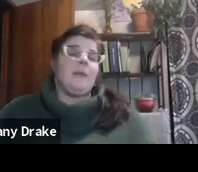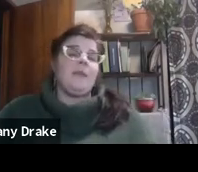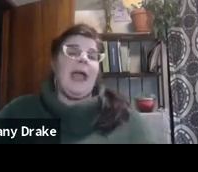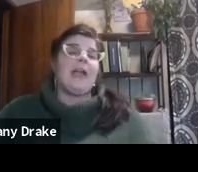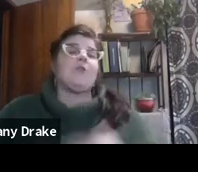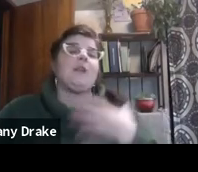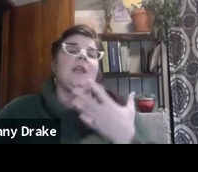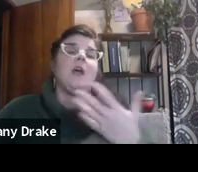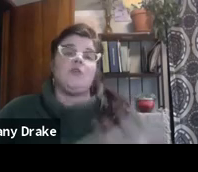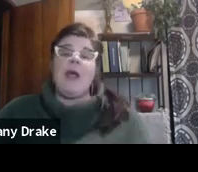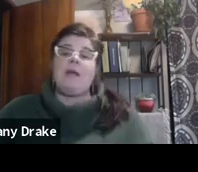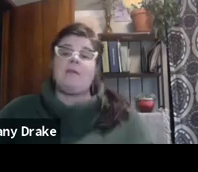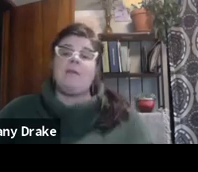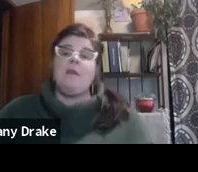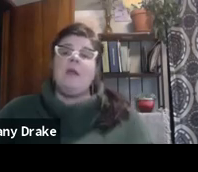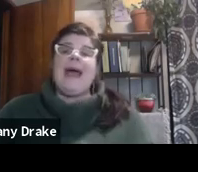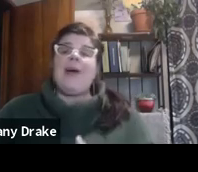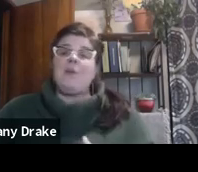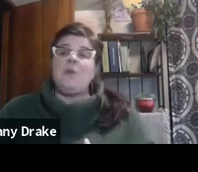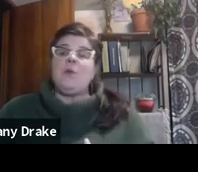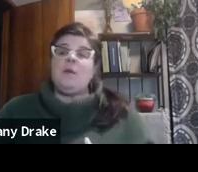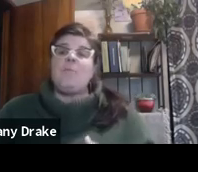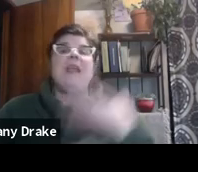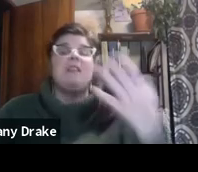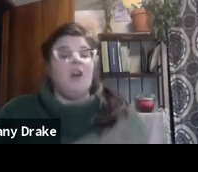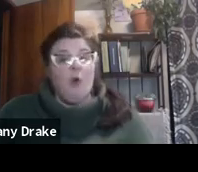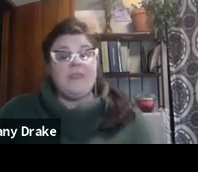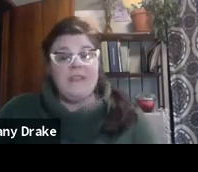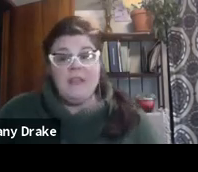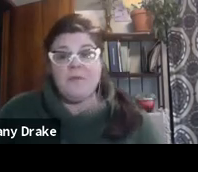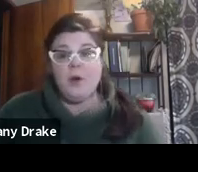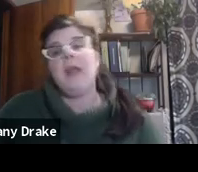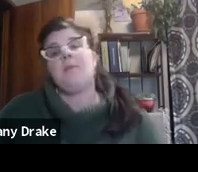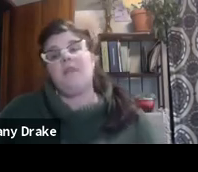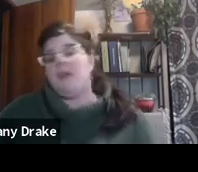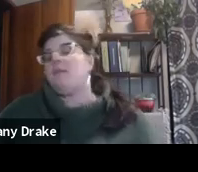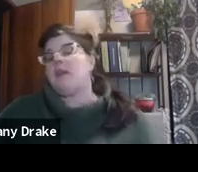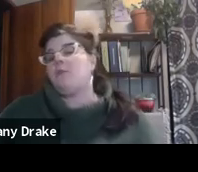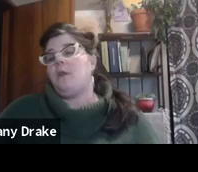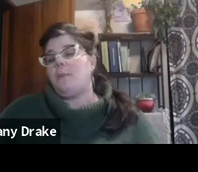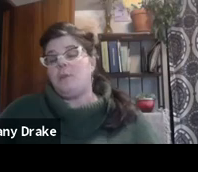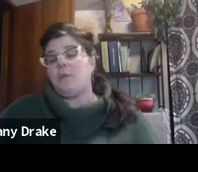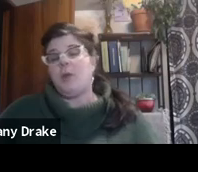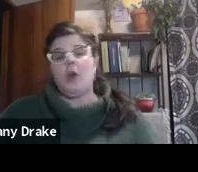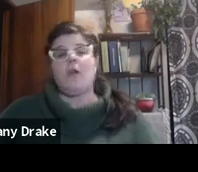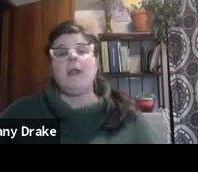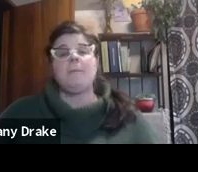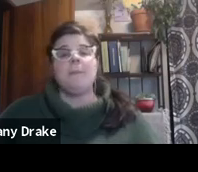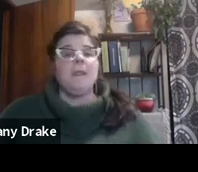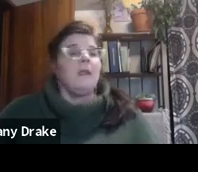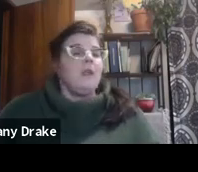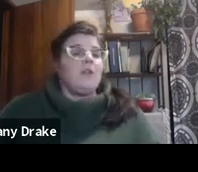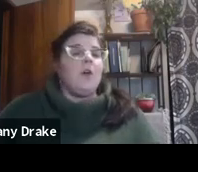be able to accurately address how to make the home safer and prevent sexual abuse from